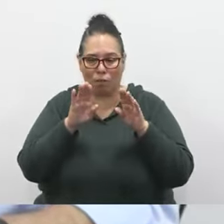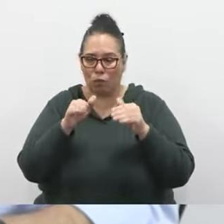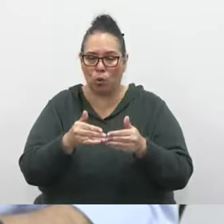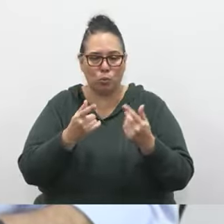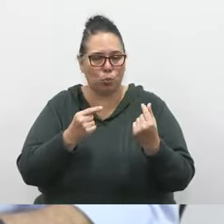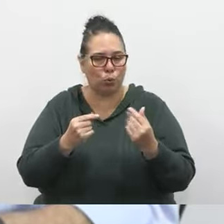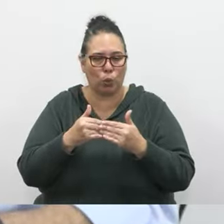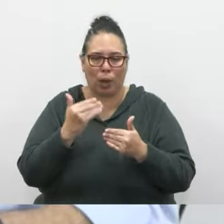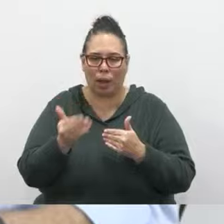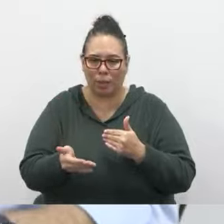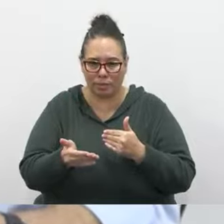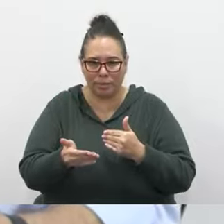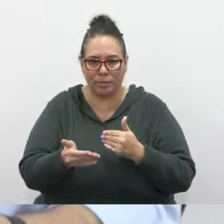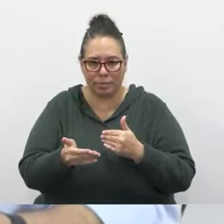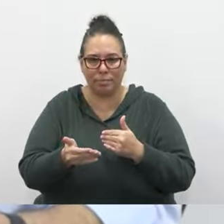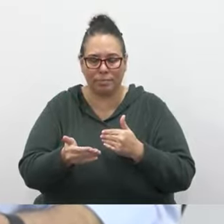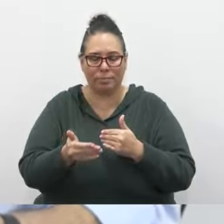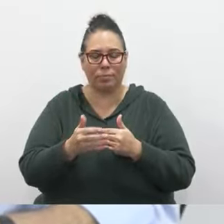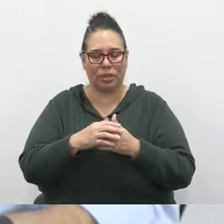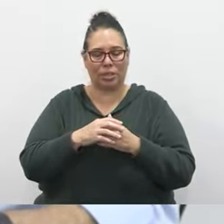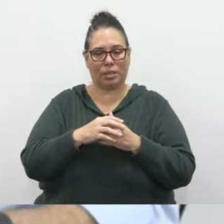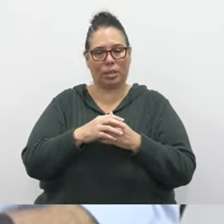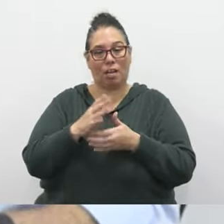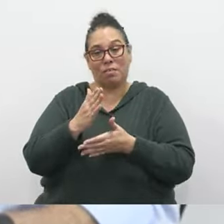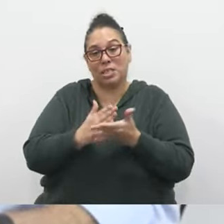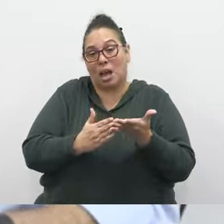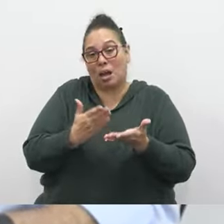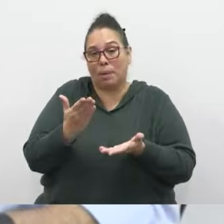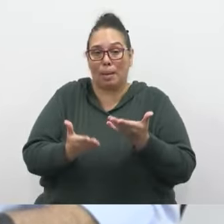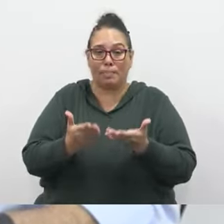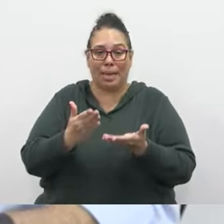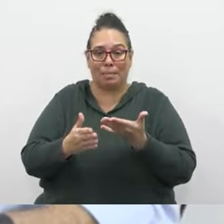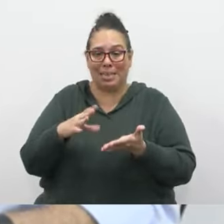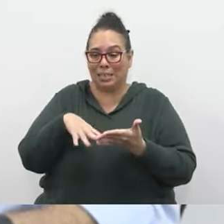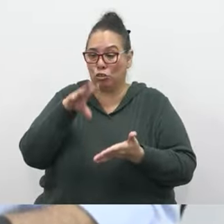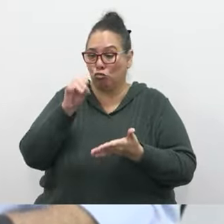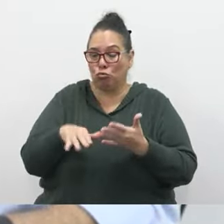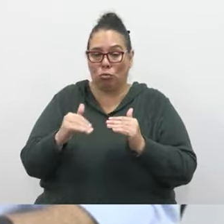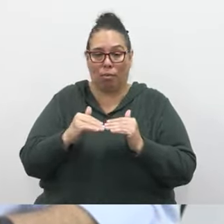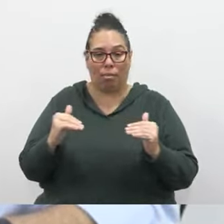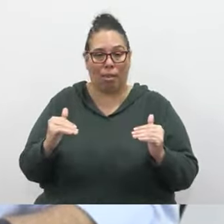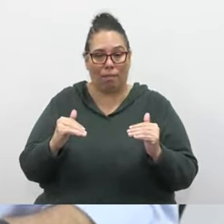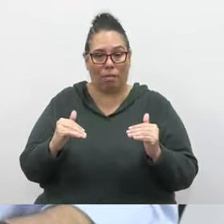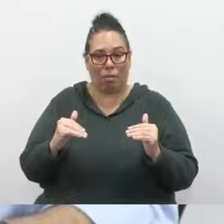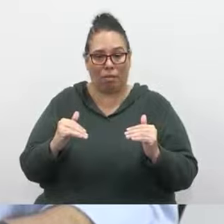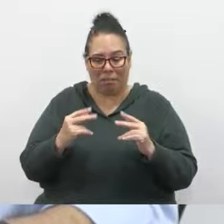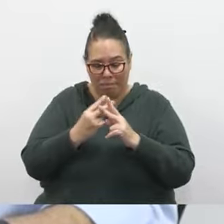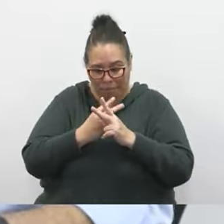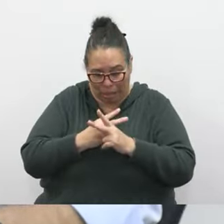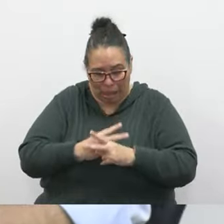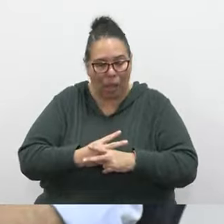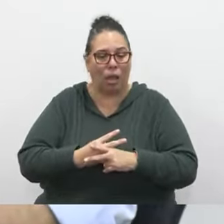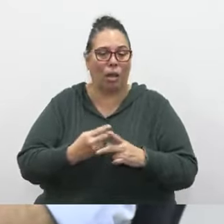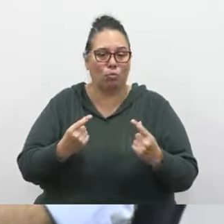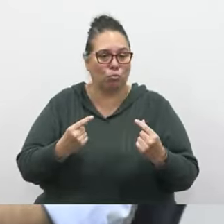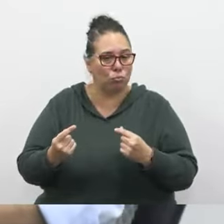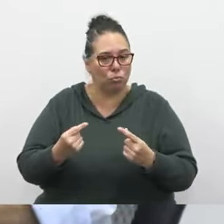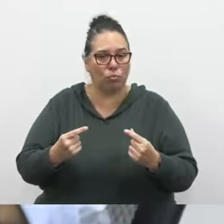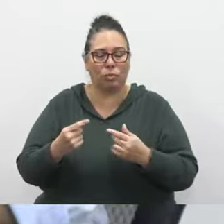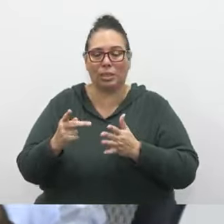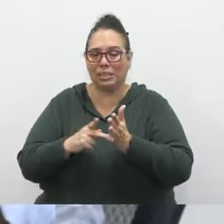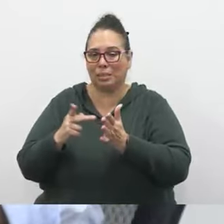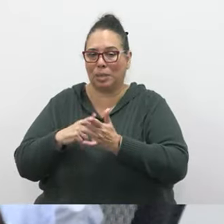steps. And for some, it may even get down to the student level because sometimes our